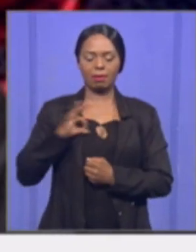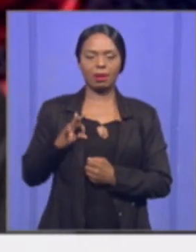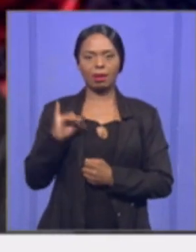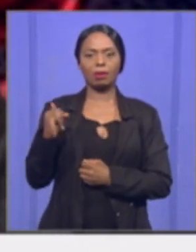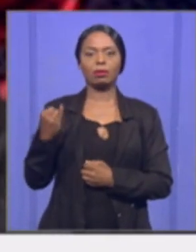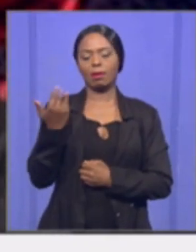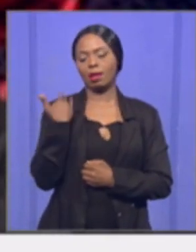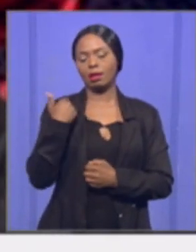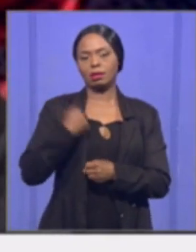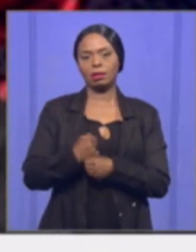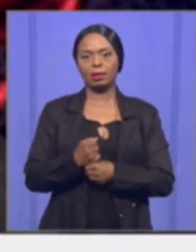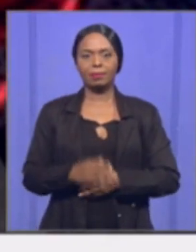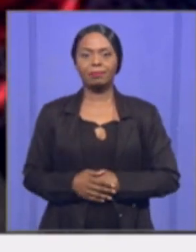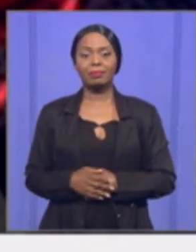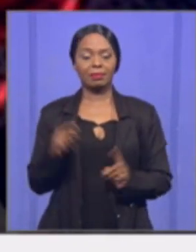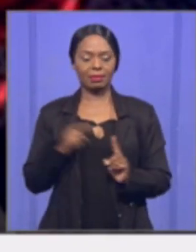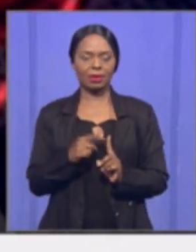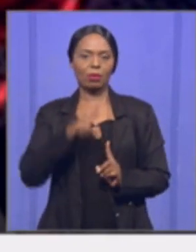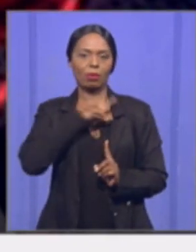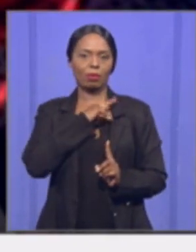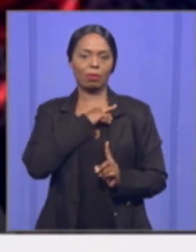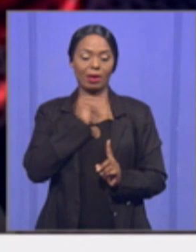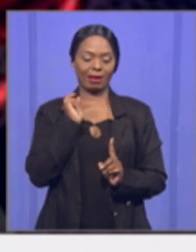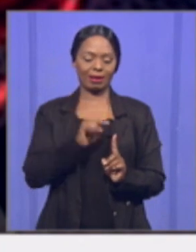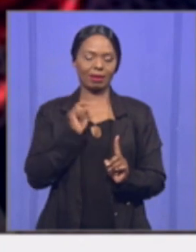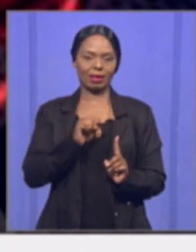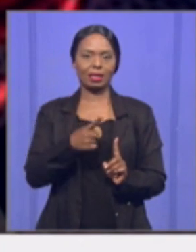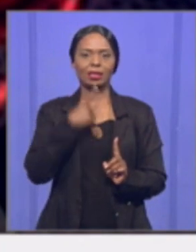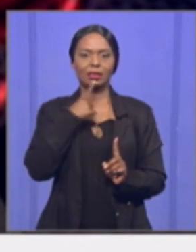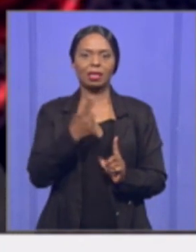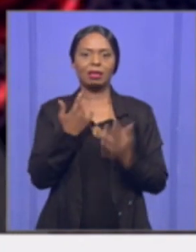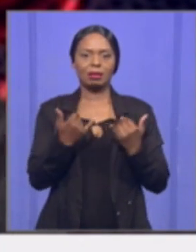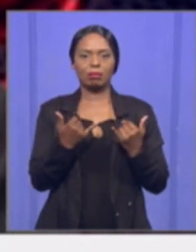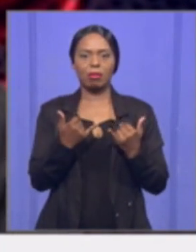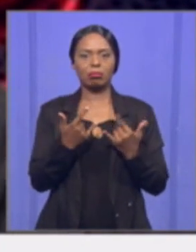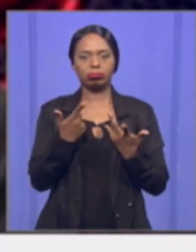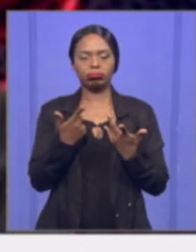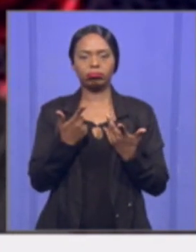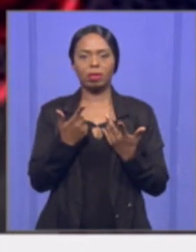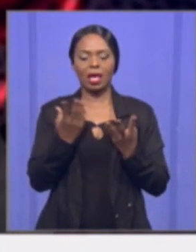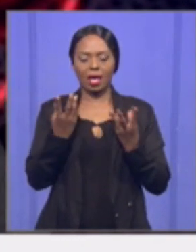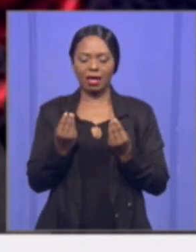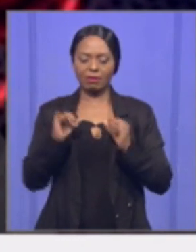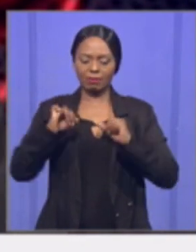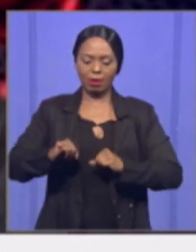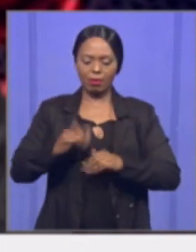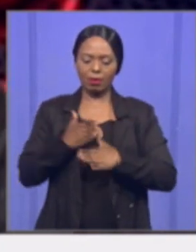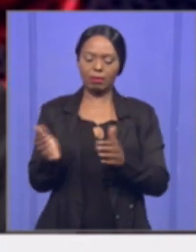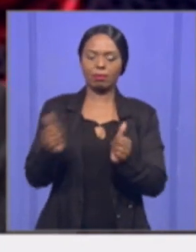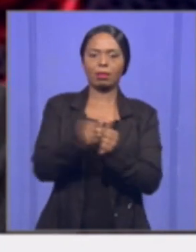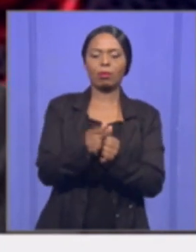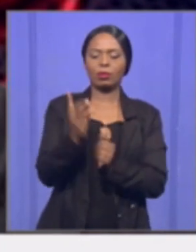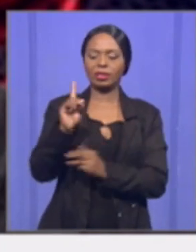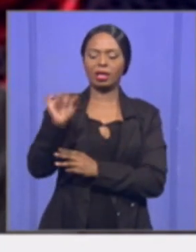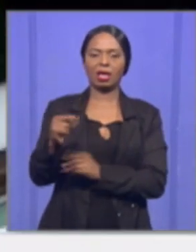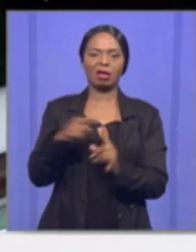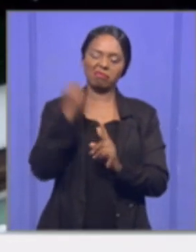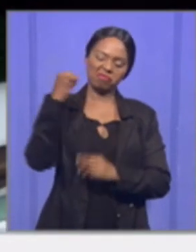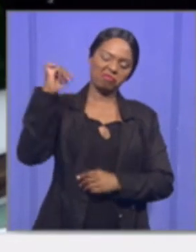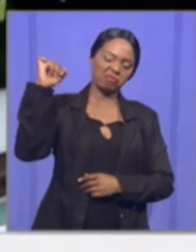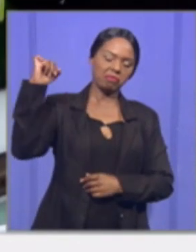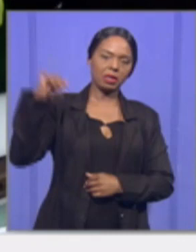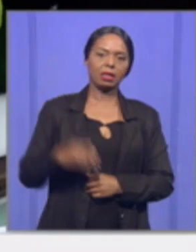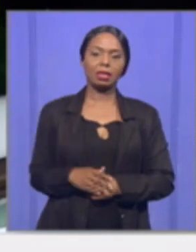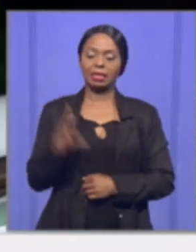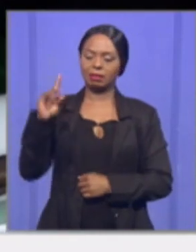Johannesburg ngogola. Seno ke go latela magatwe a gore o ne a retelelwa ke go ikobela tumalano ya motlhakanelwa le DA. Le fa PA